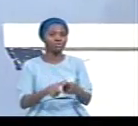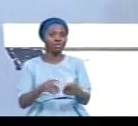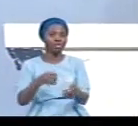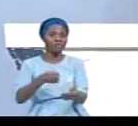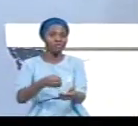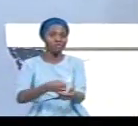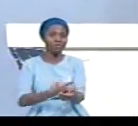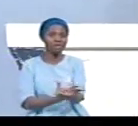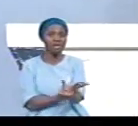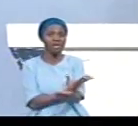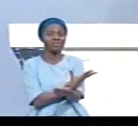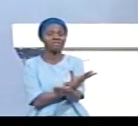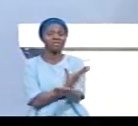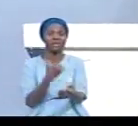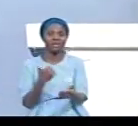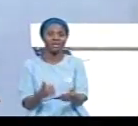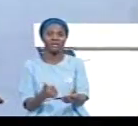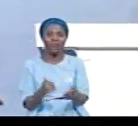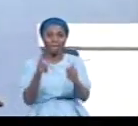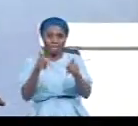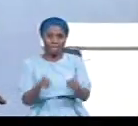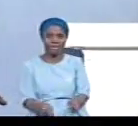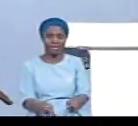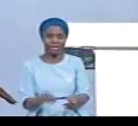can influence somebody